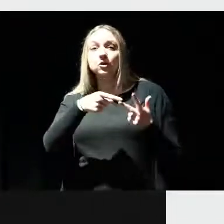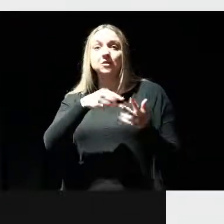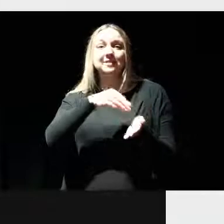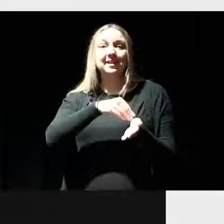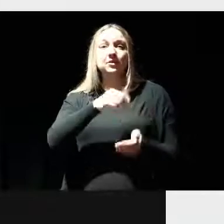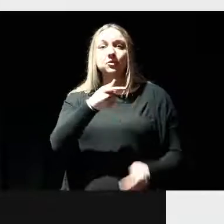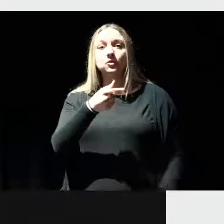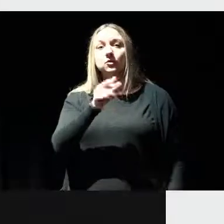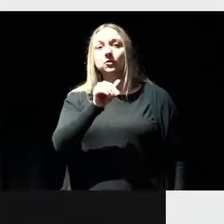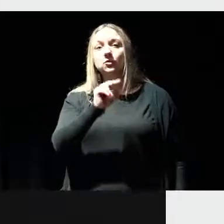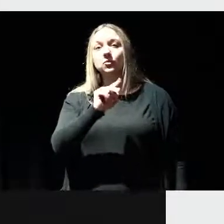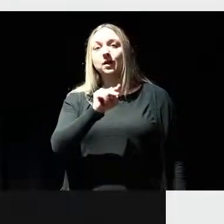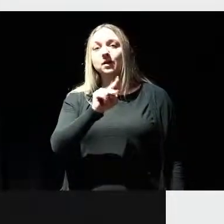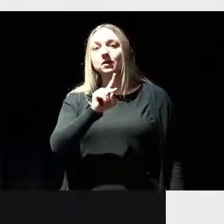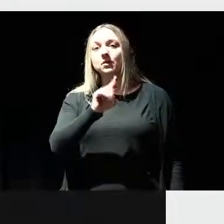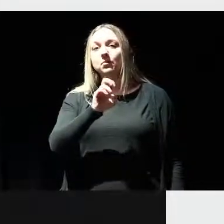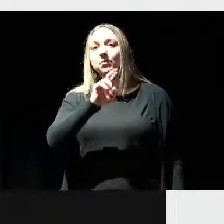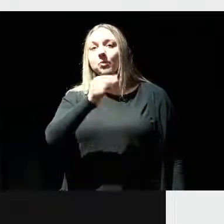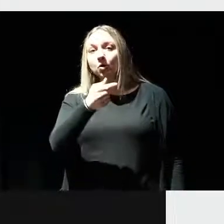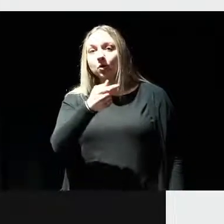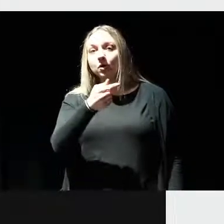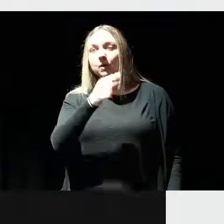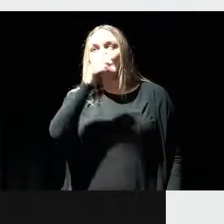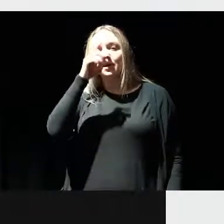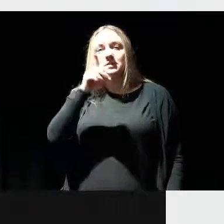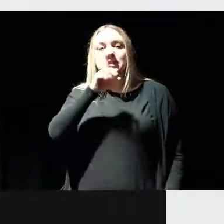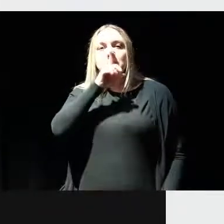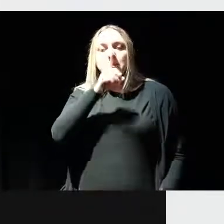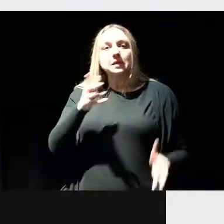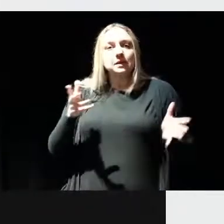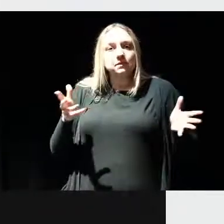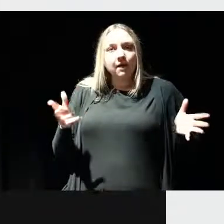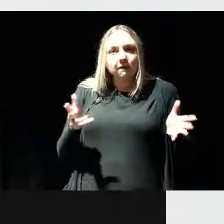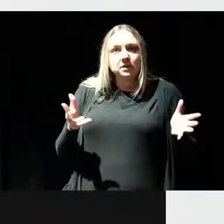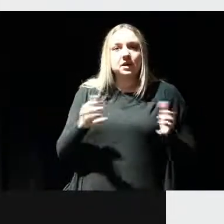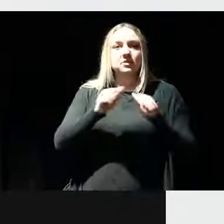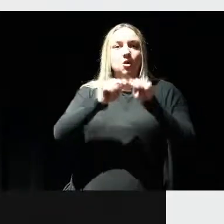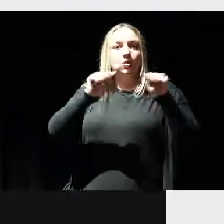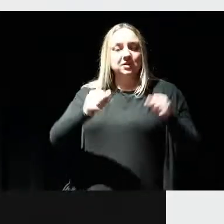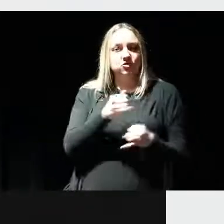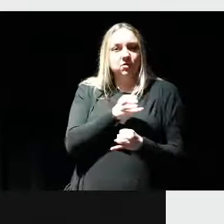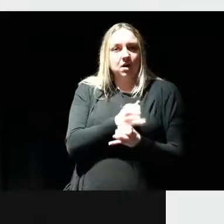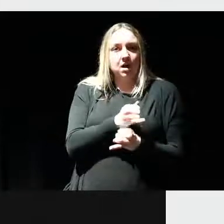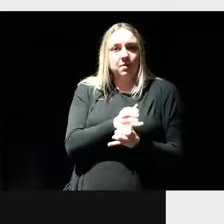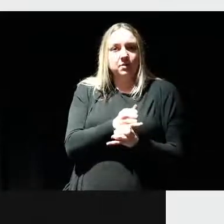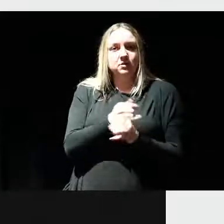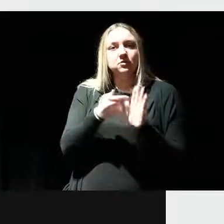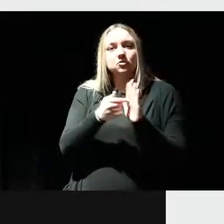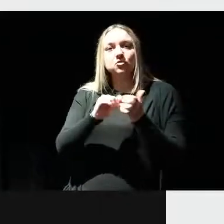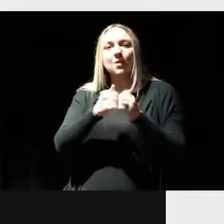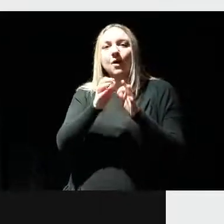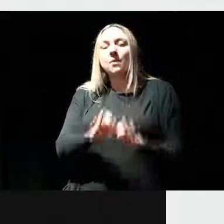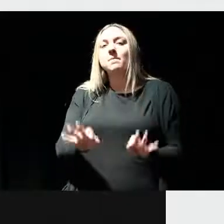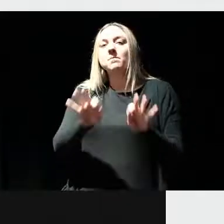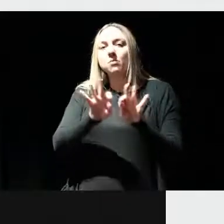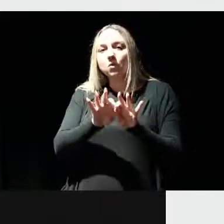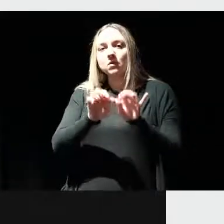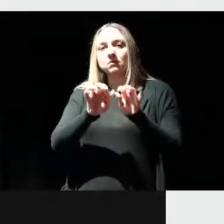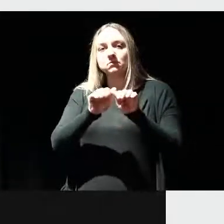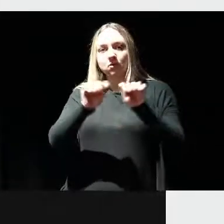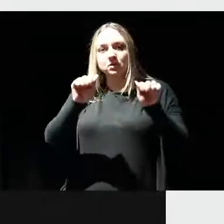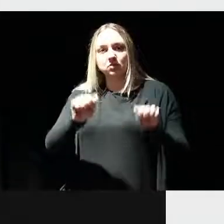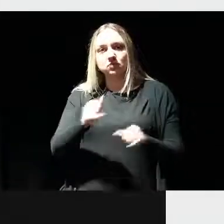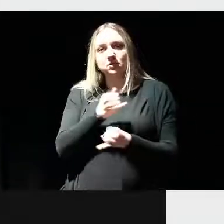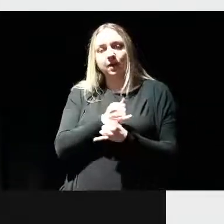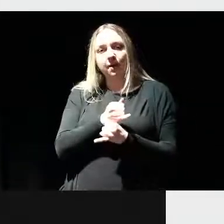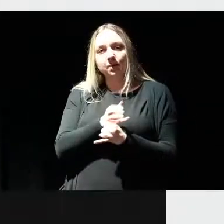to promote architecture's role on the campus. And we've also been fortunate to work with